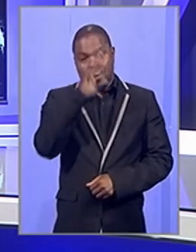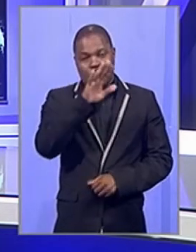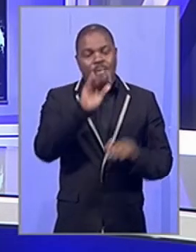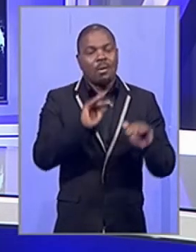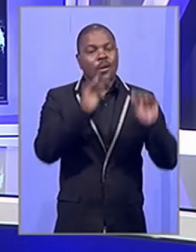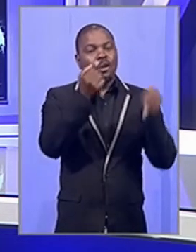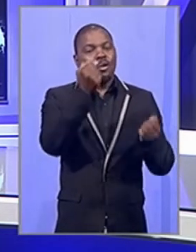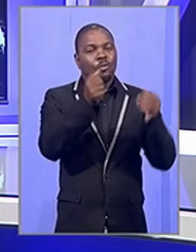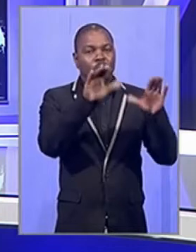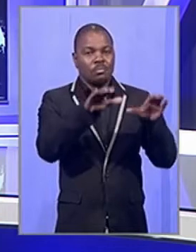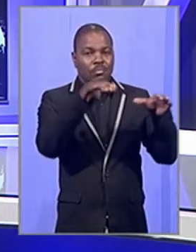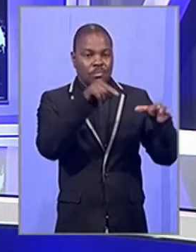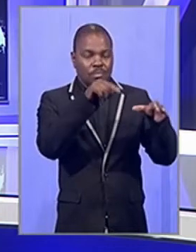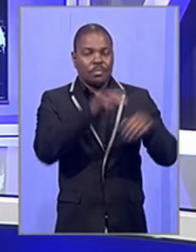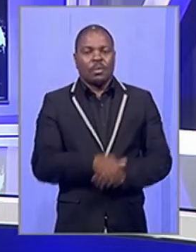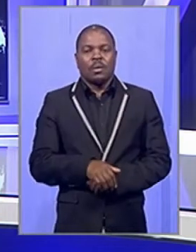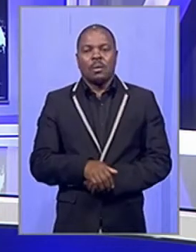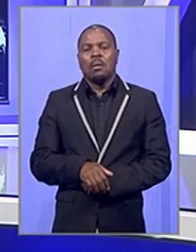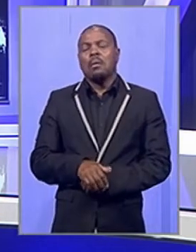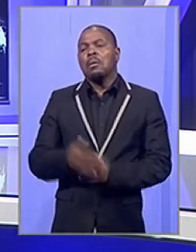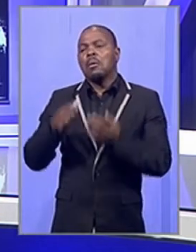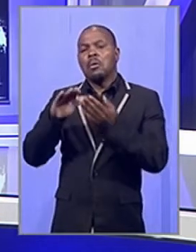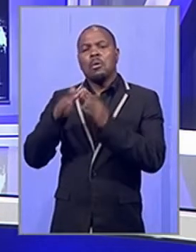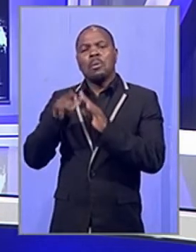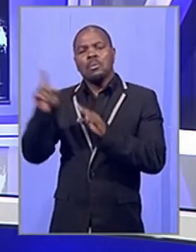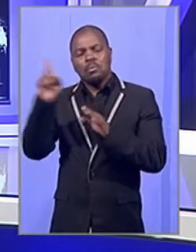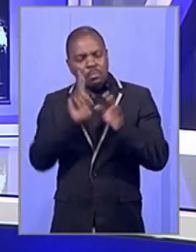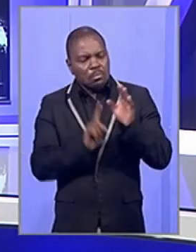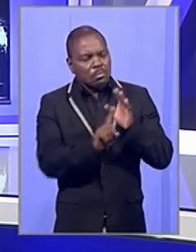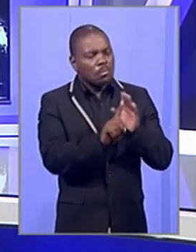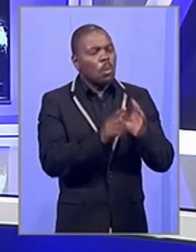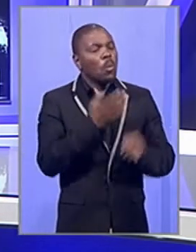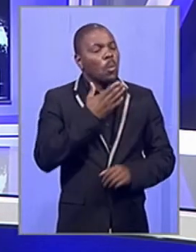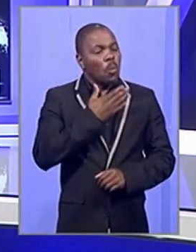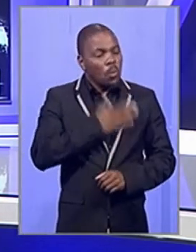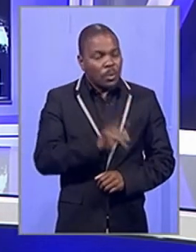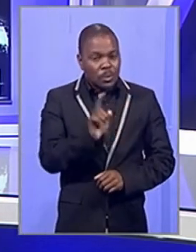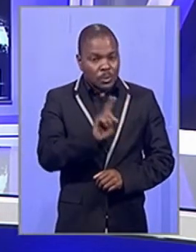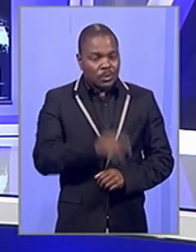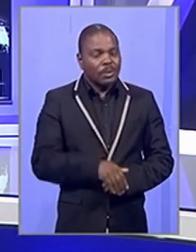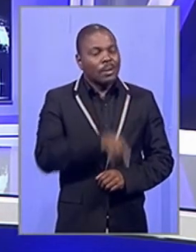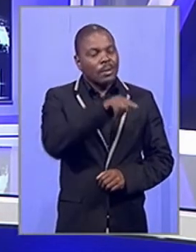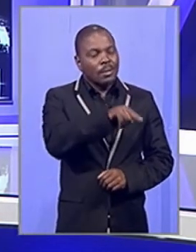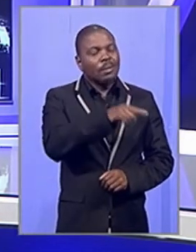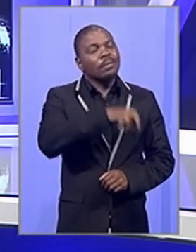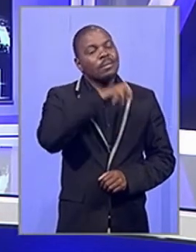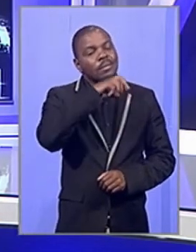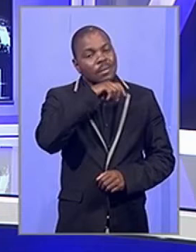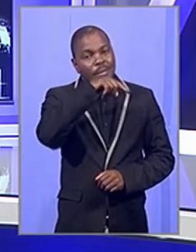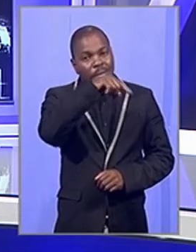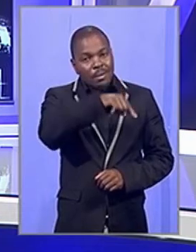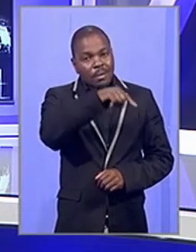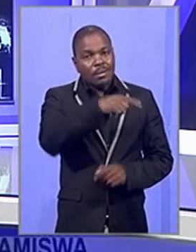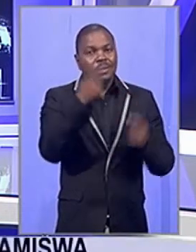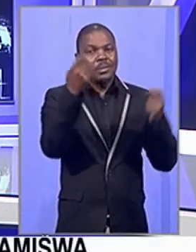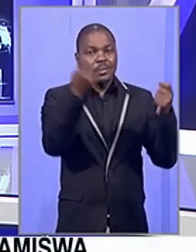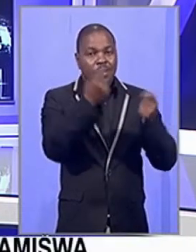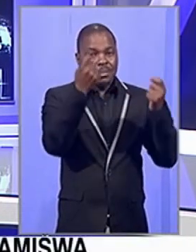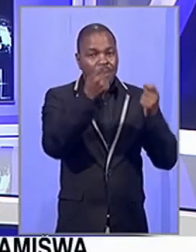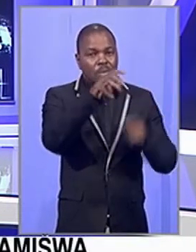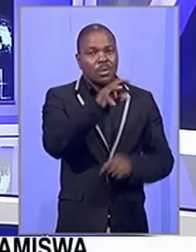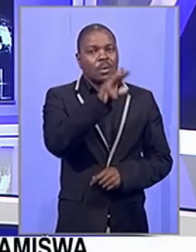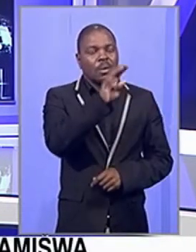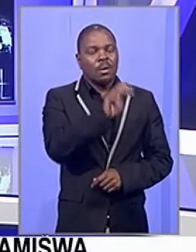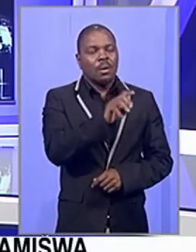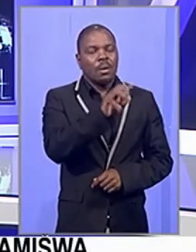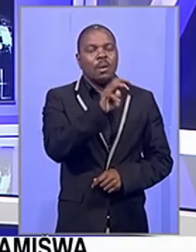of Justice e phaetše thoko le go lefiša ditshenyagalelo kgopelong ya tšhoganyetšo ya go emiša moletlo o beakantšwego wa